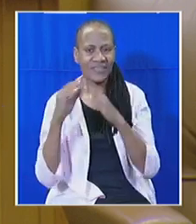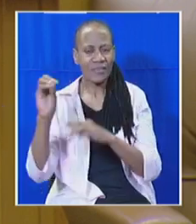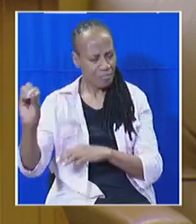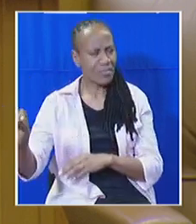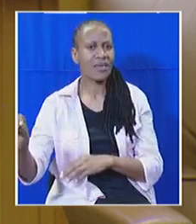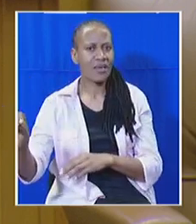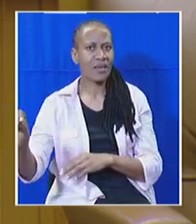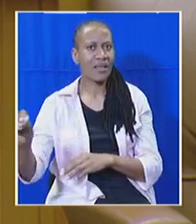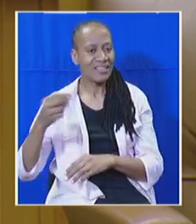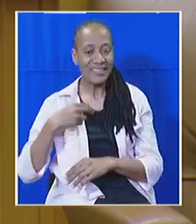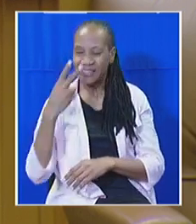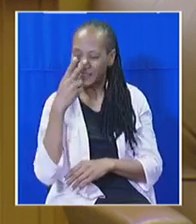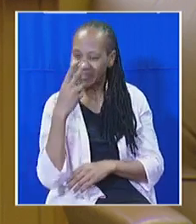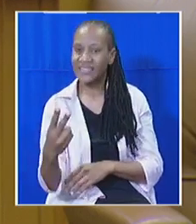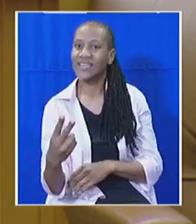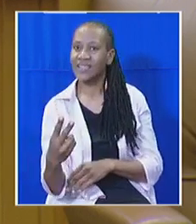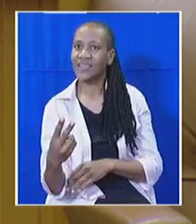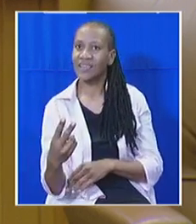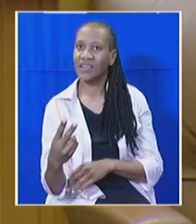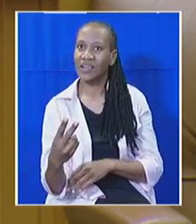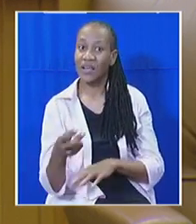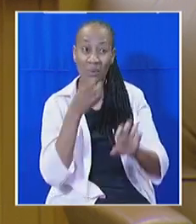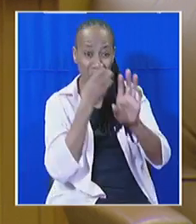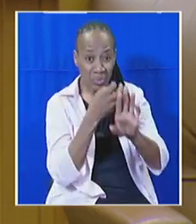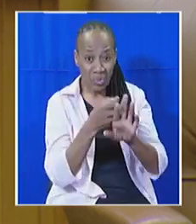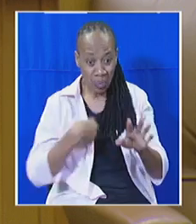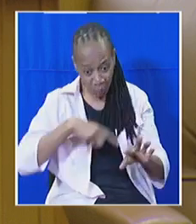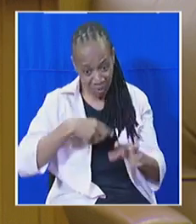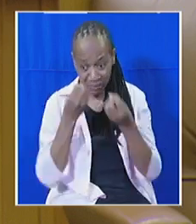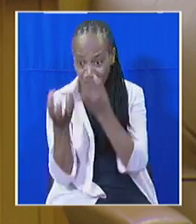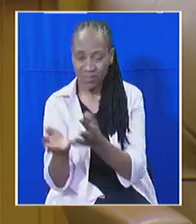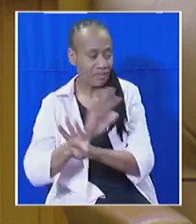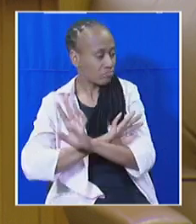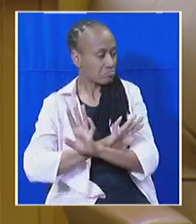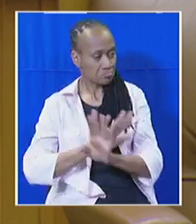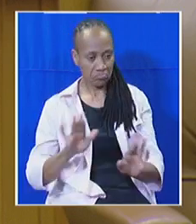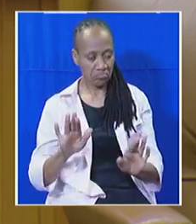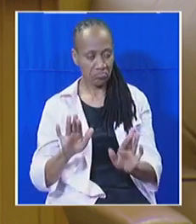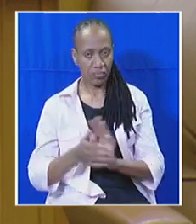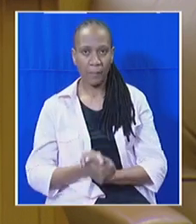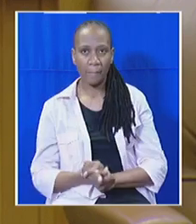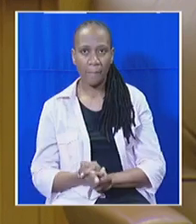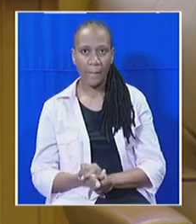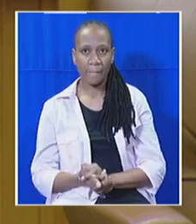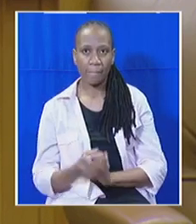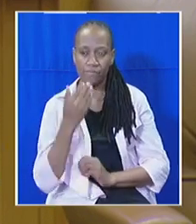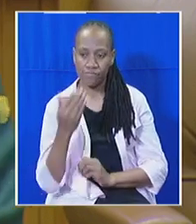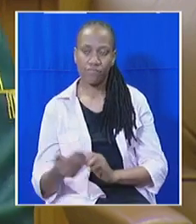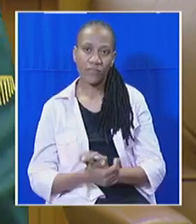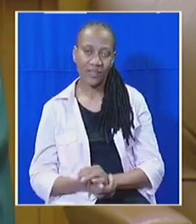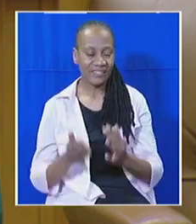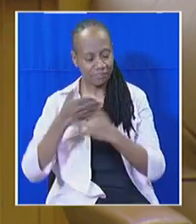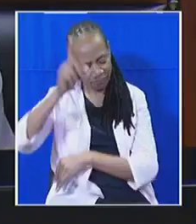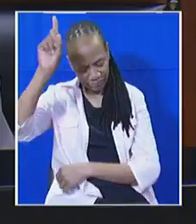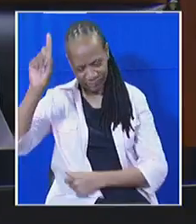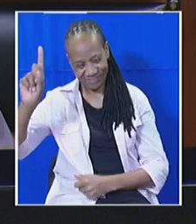I witnessed that. We don't deliver mikukus to the people. That's not part of what we do. I think. On the point of